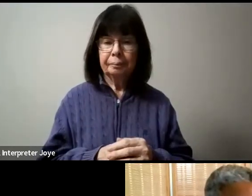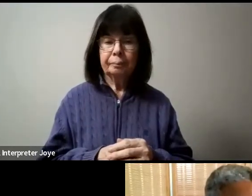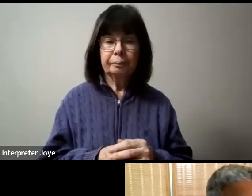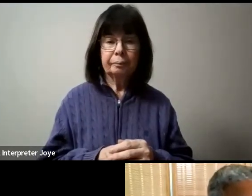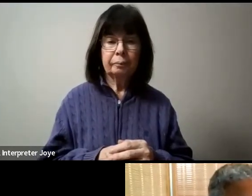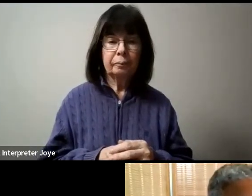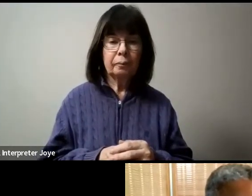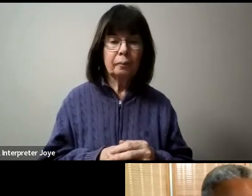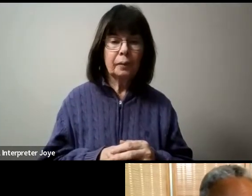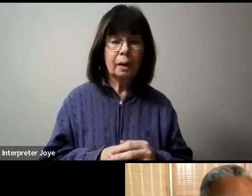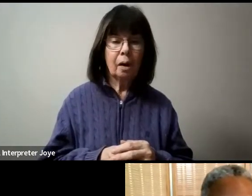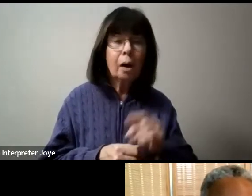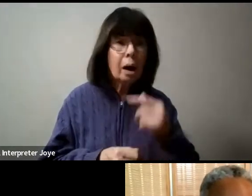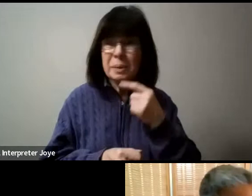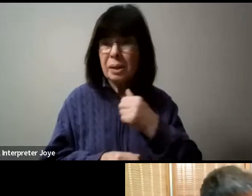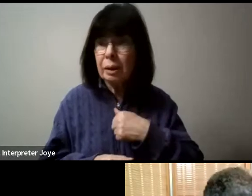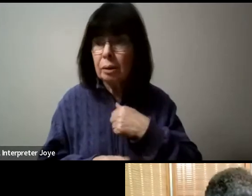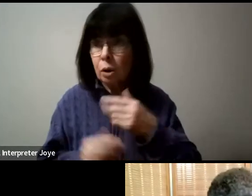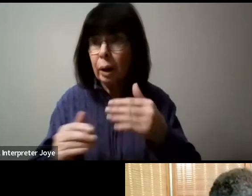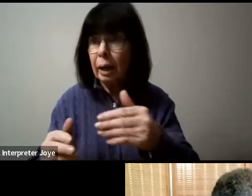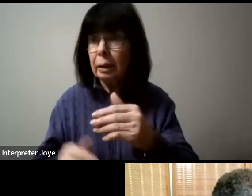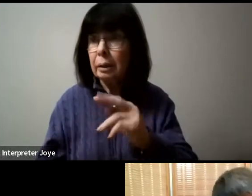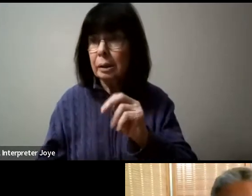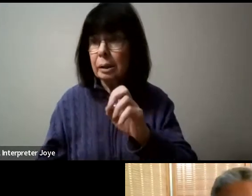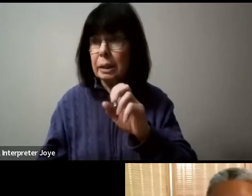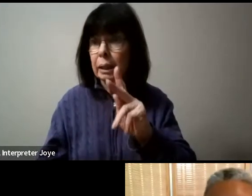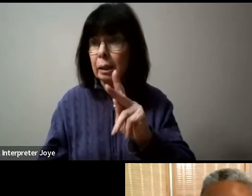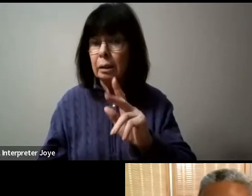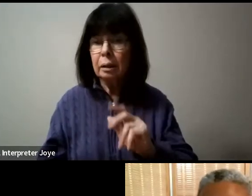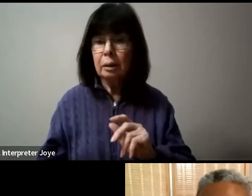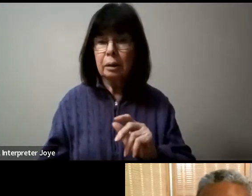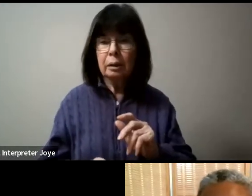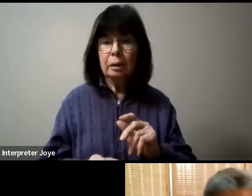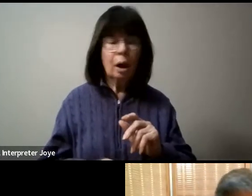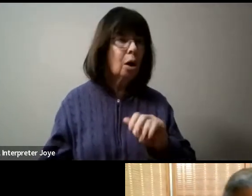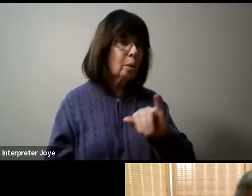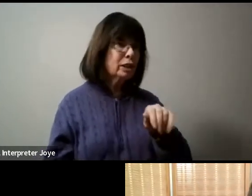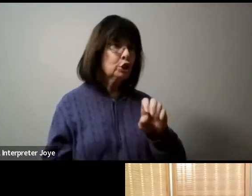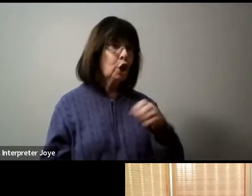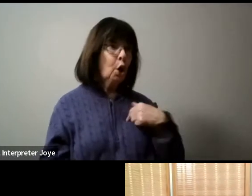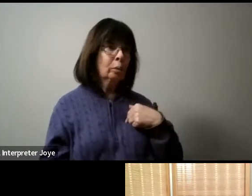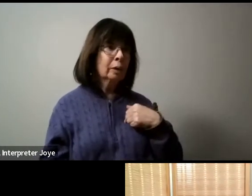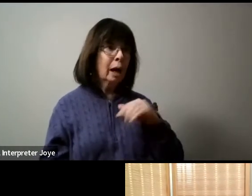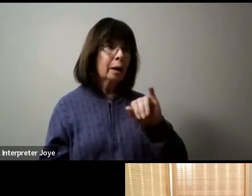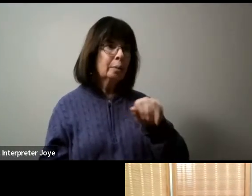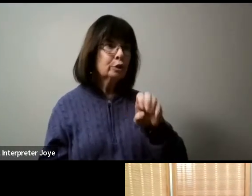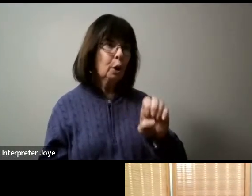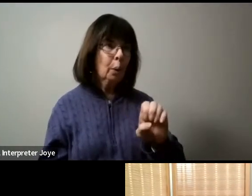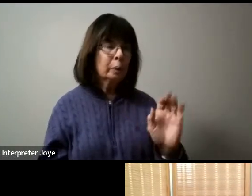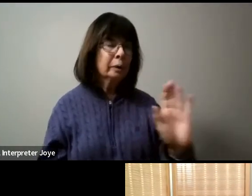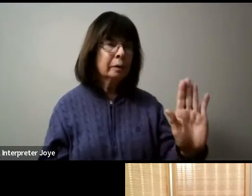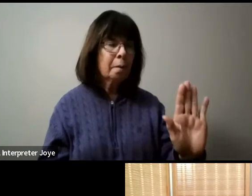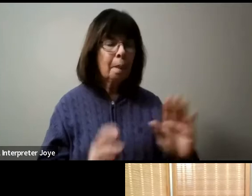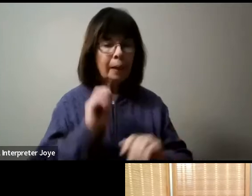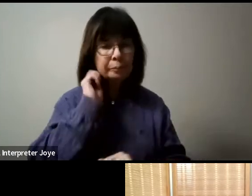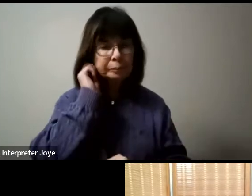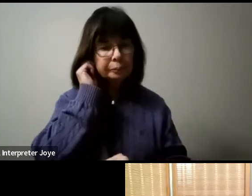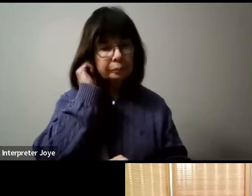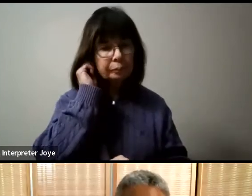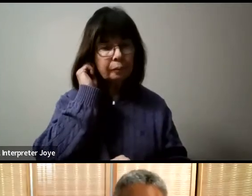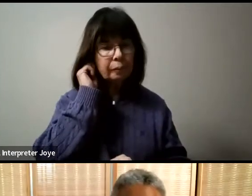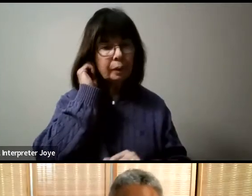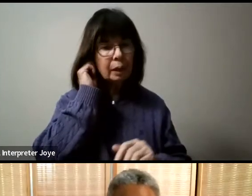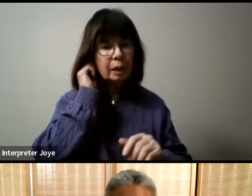Dr. Terry, I'm sorry, go ahead, Nick. This is Joe Greaves from the sorry. ACCMA. I'm the one that Dr. Abalata was, I